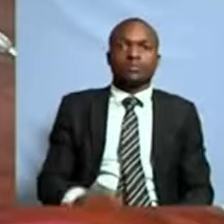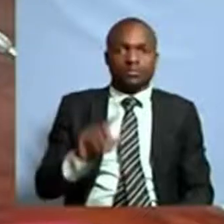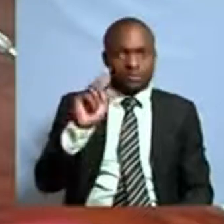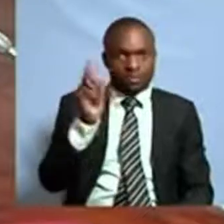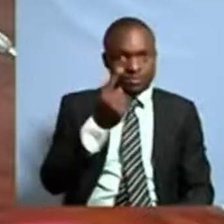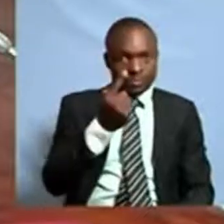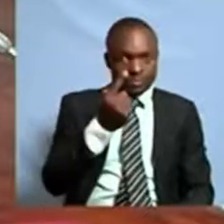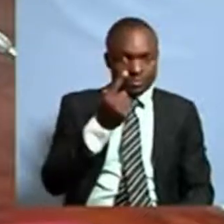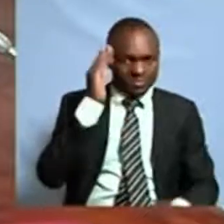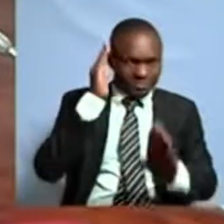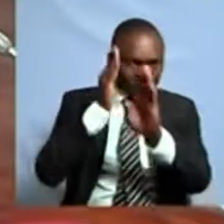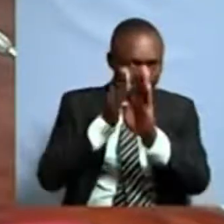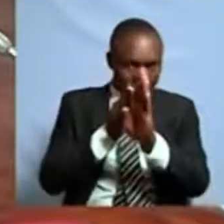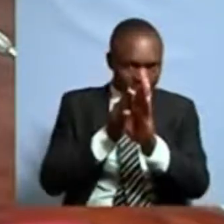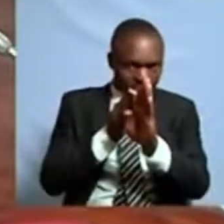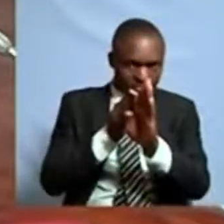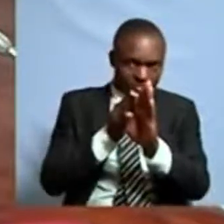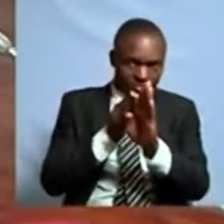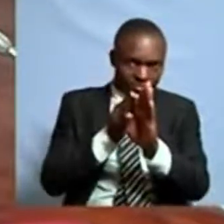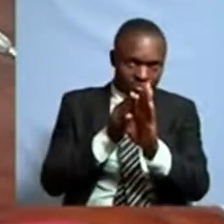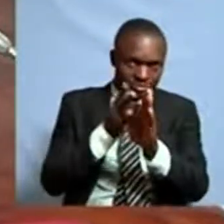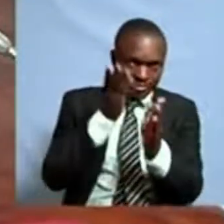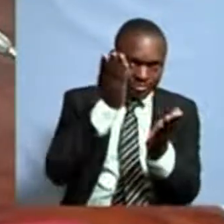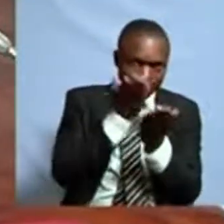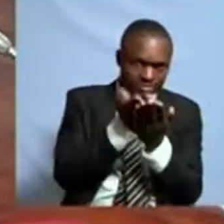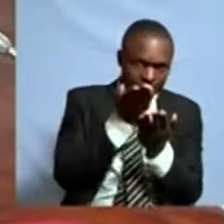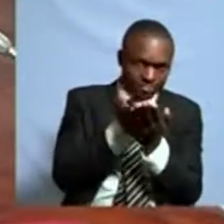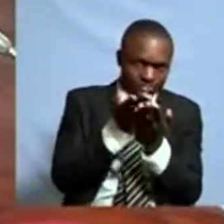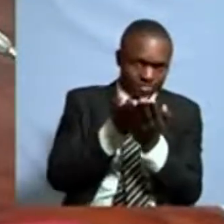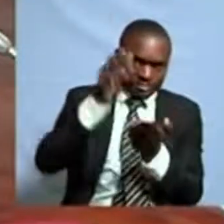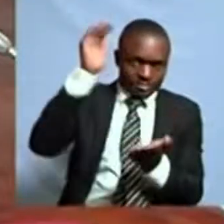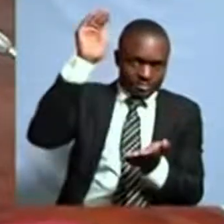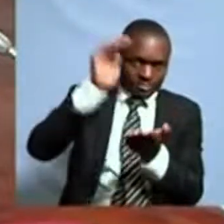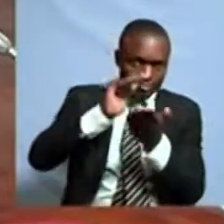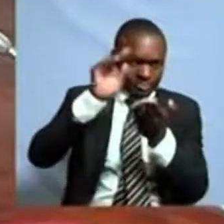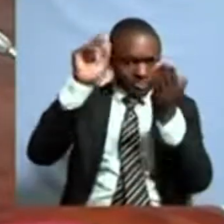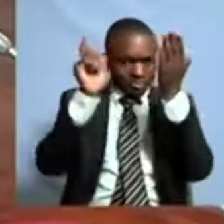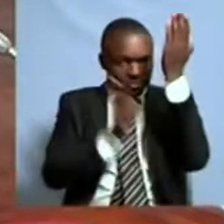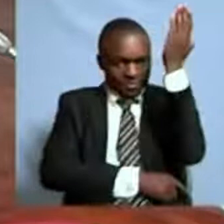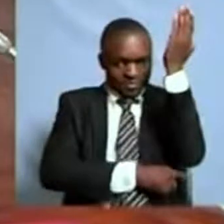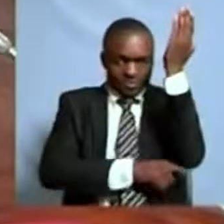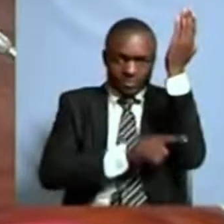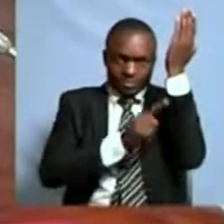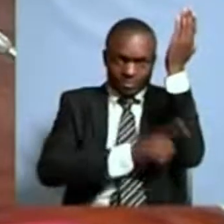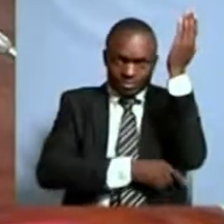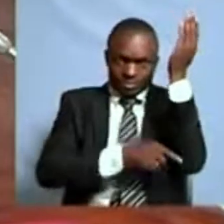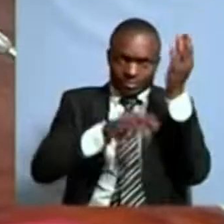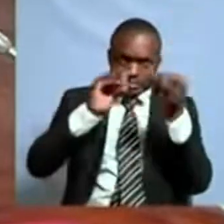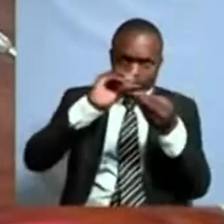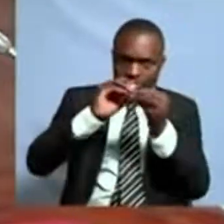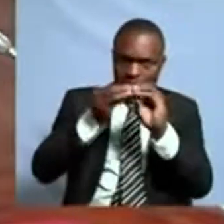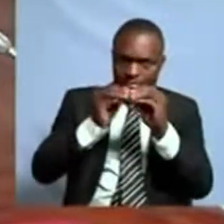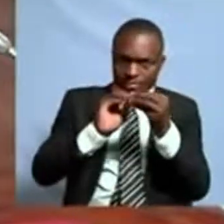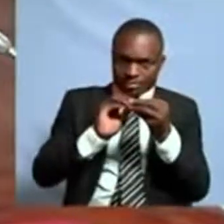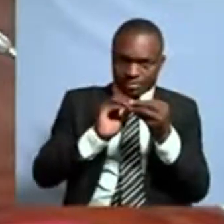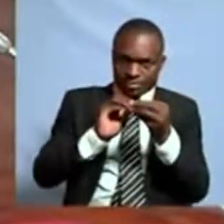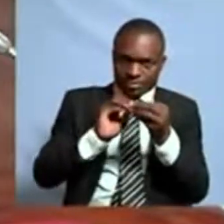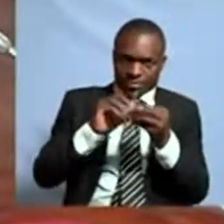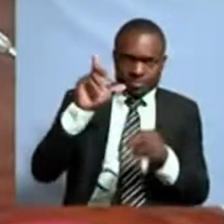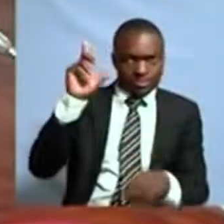in particular reference to the proposed reduction of the penalty rate, which is currently sitting at